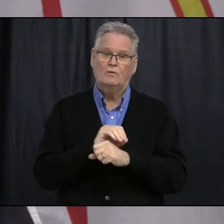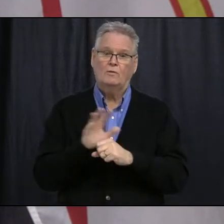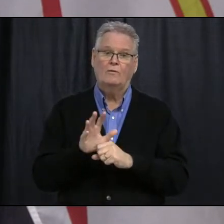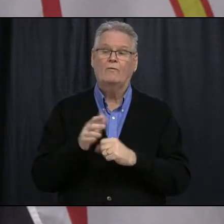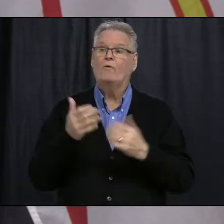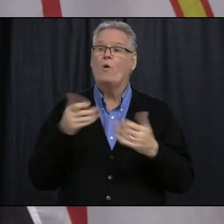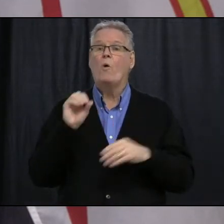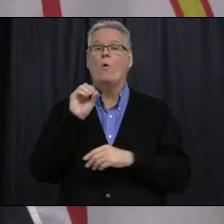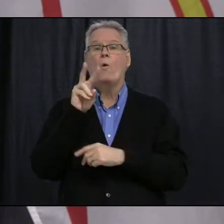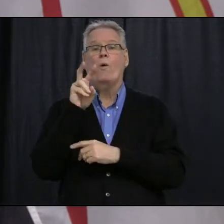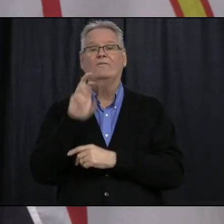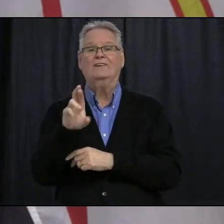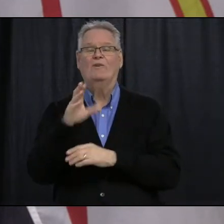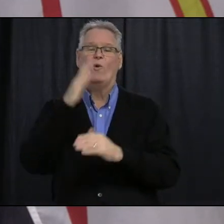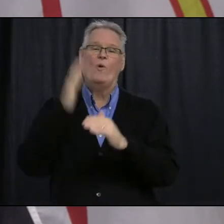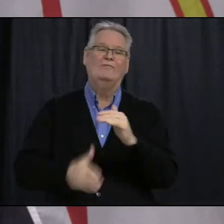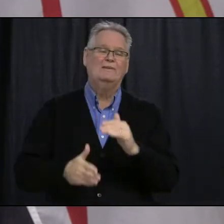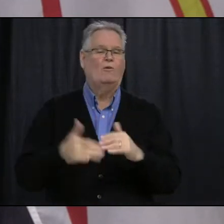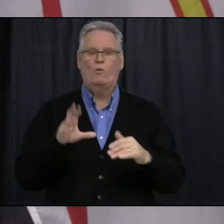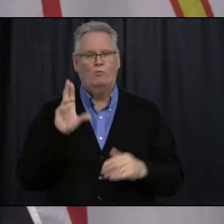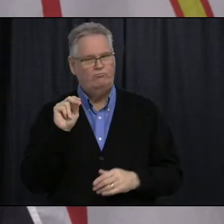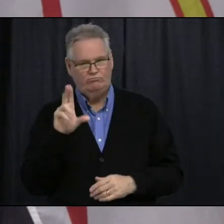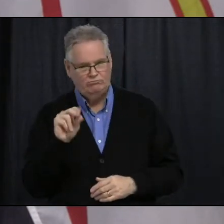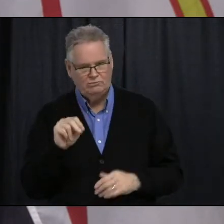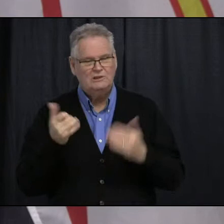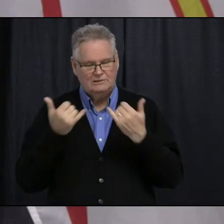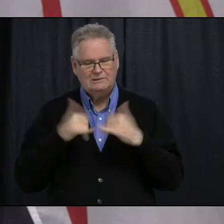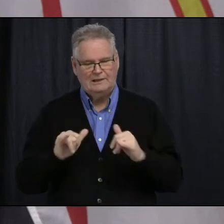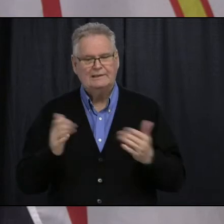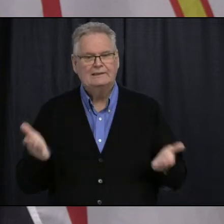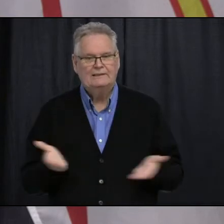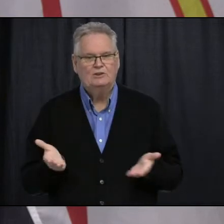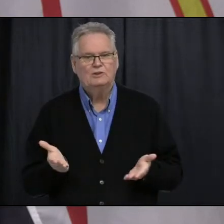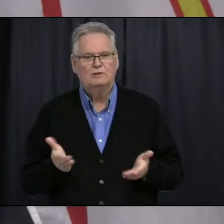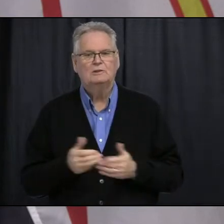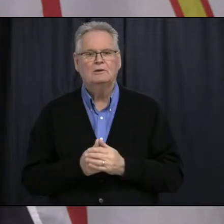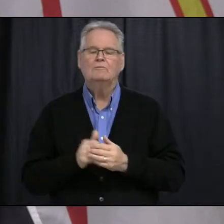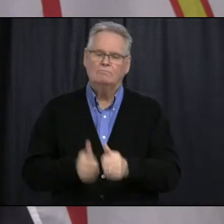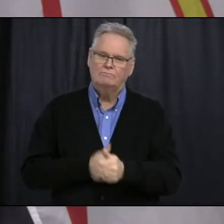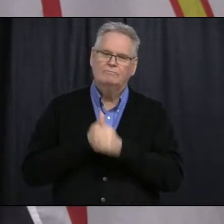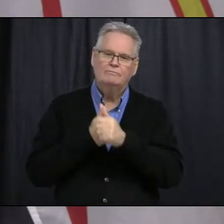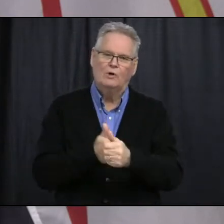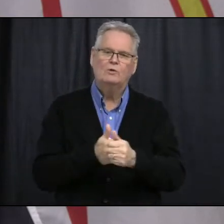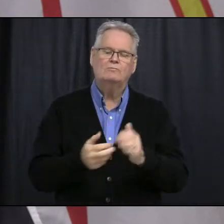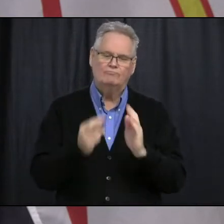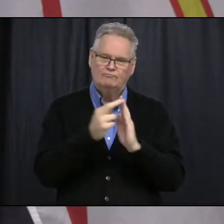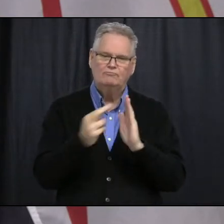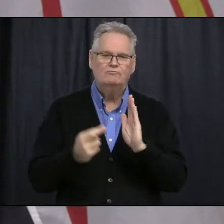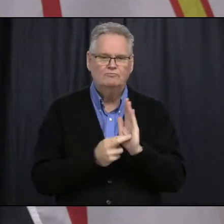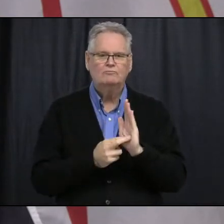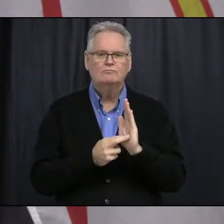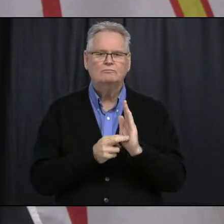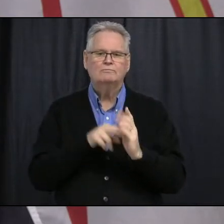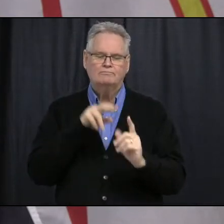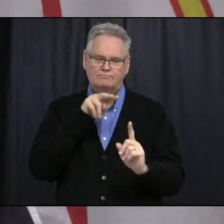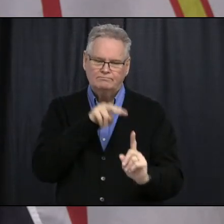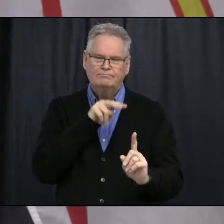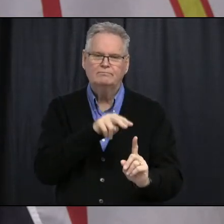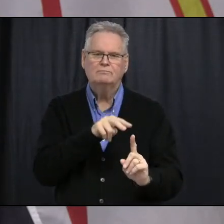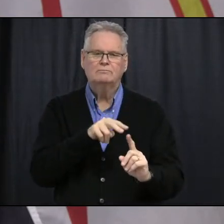of risk, and we are easing restrictions as we see improvements in epidemiology and as more people get vaccinated and